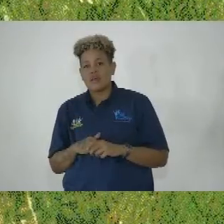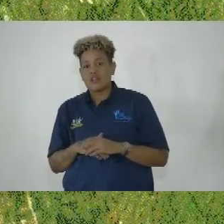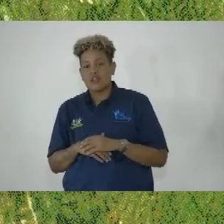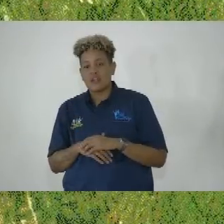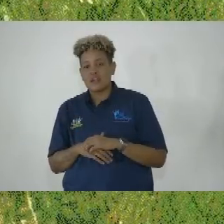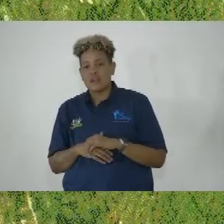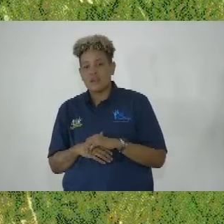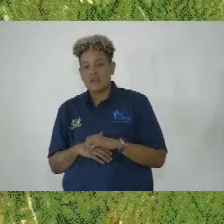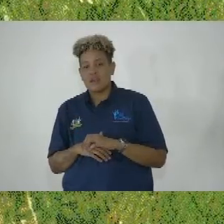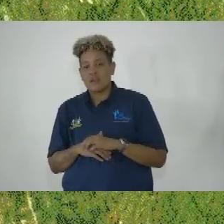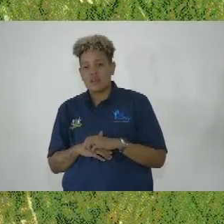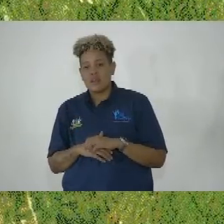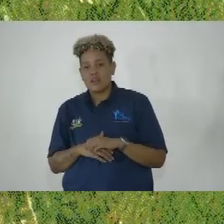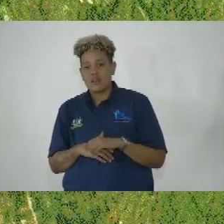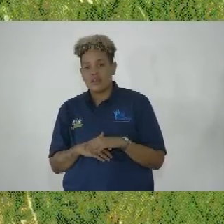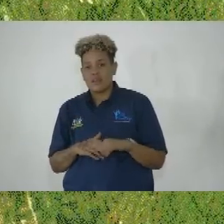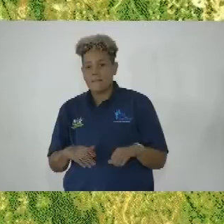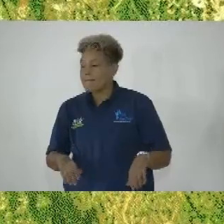slide,